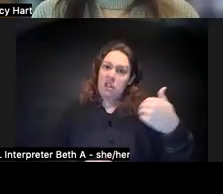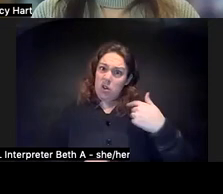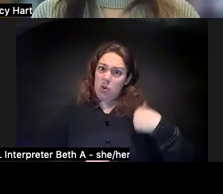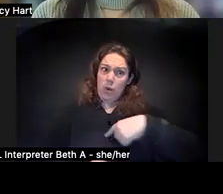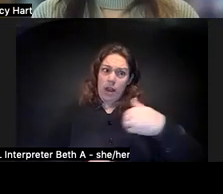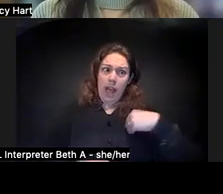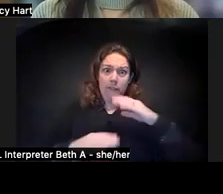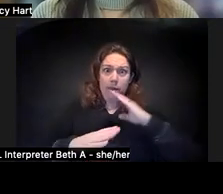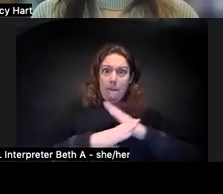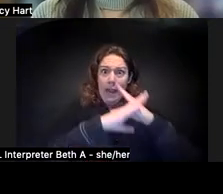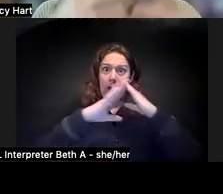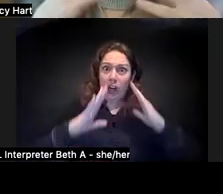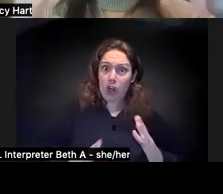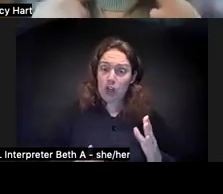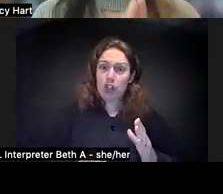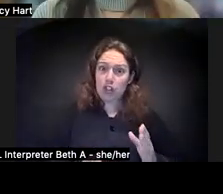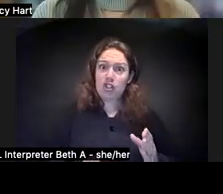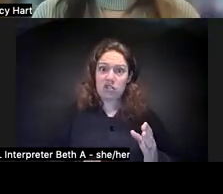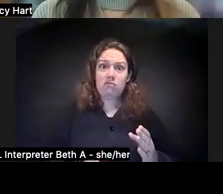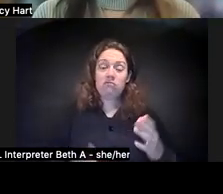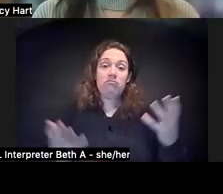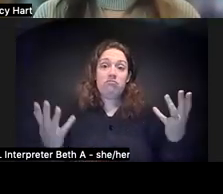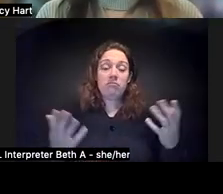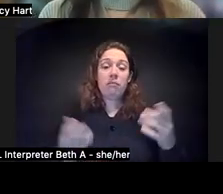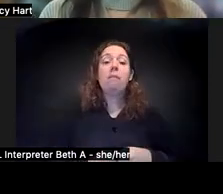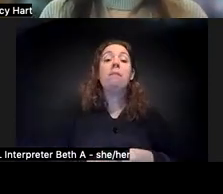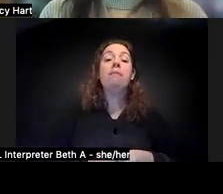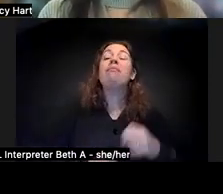of? During COVID,